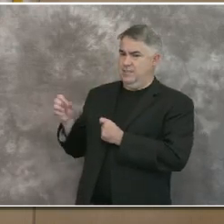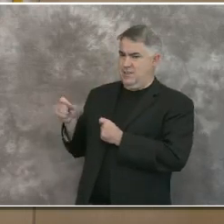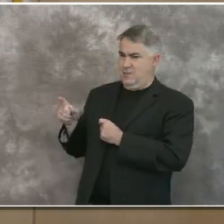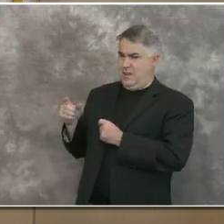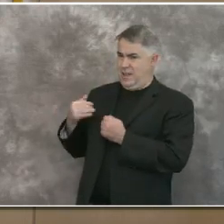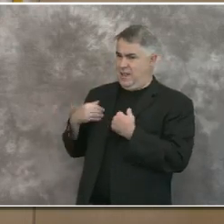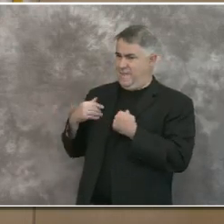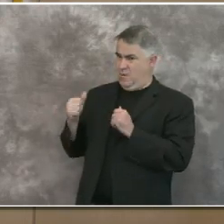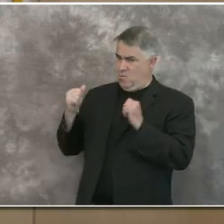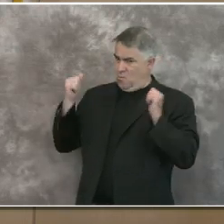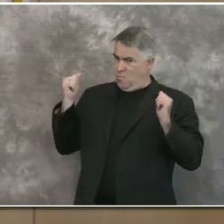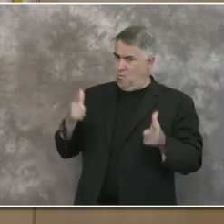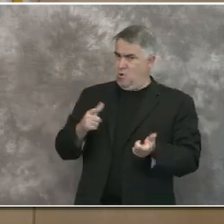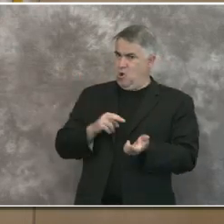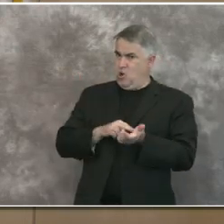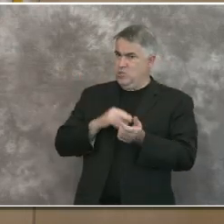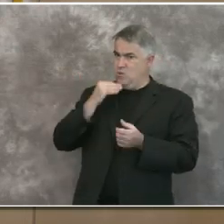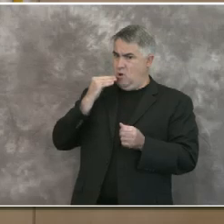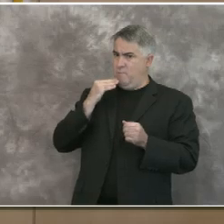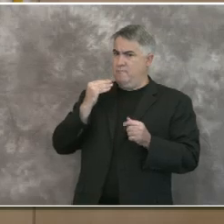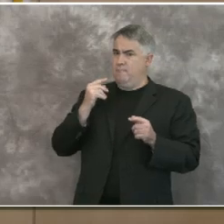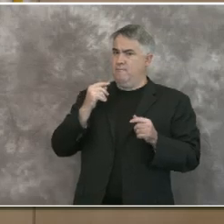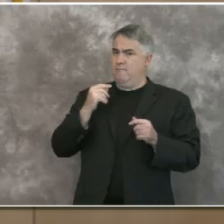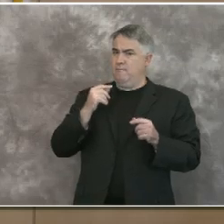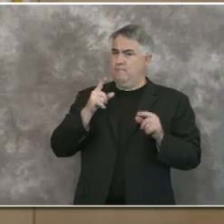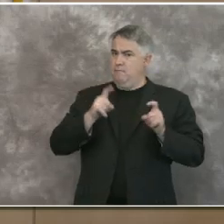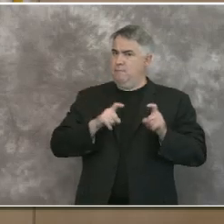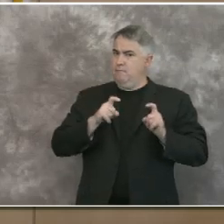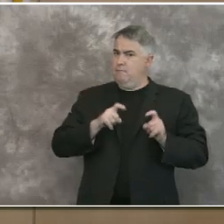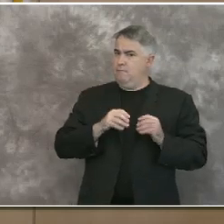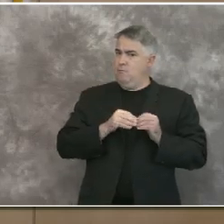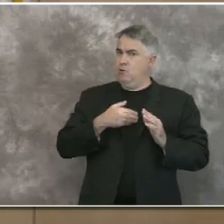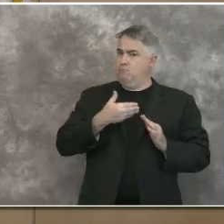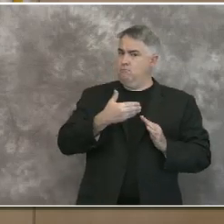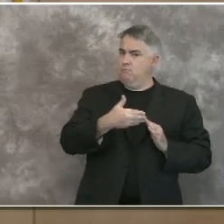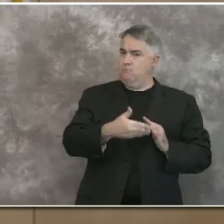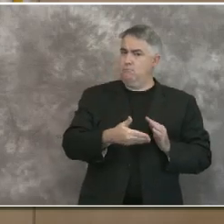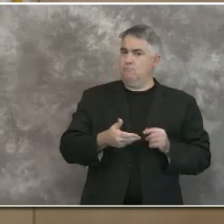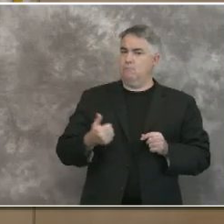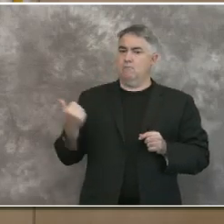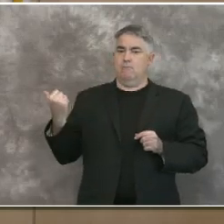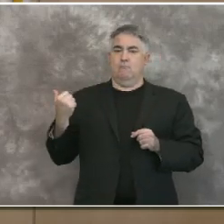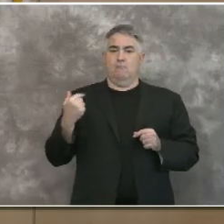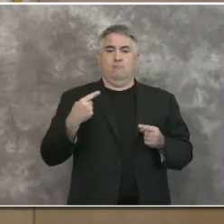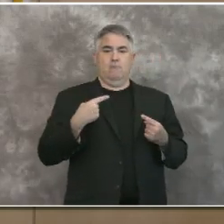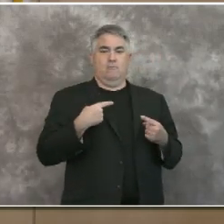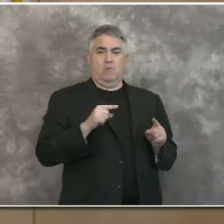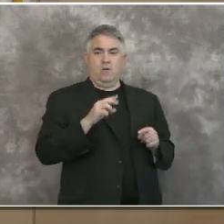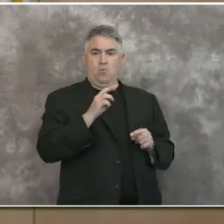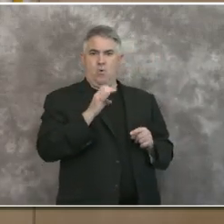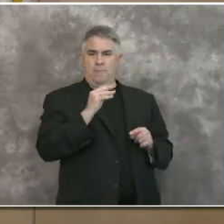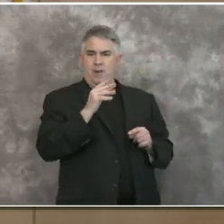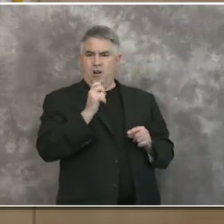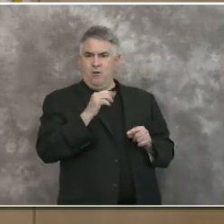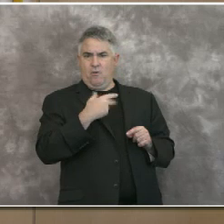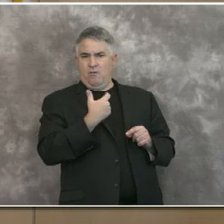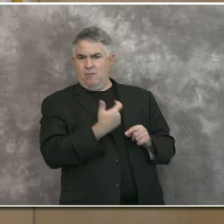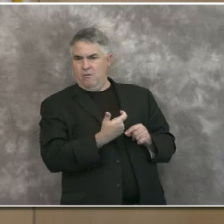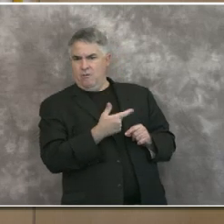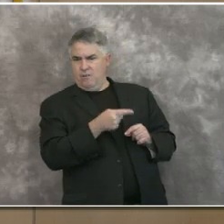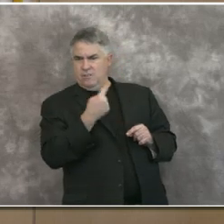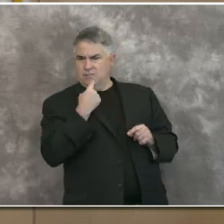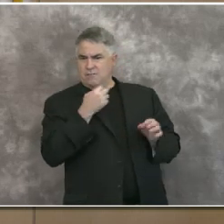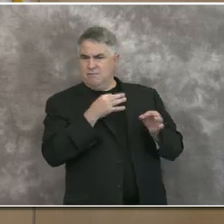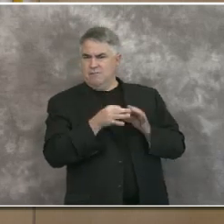nursing homes, Dr. Wooten had said last week during a webinar that the region must add capacity. How much more testing is needed to